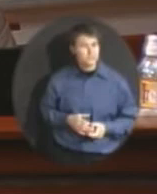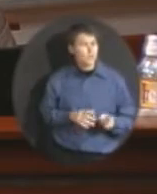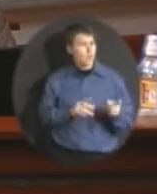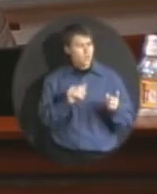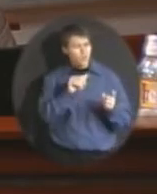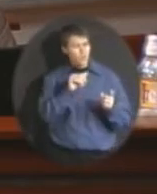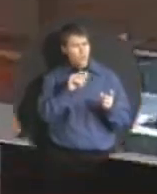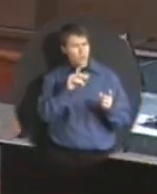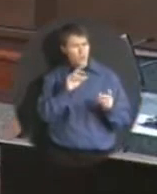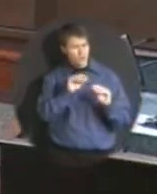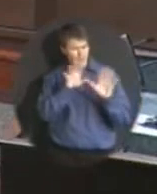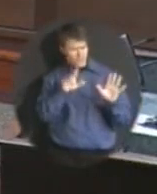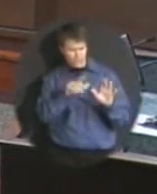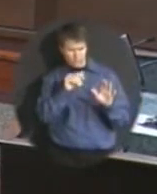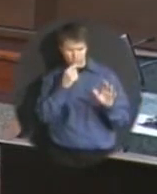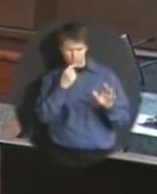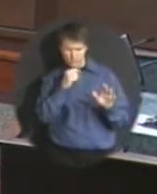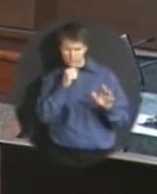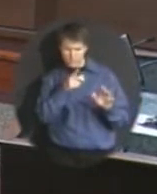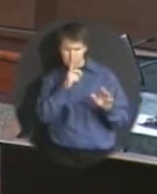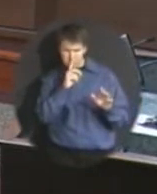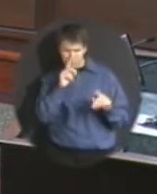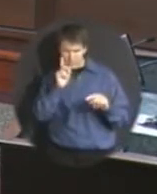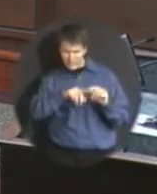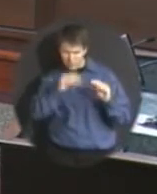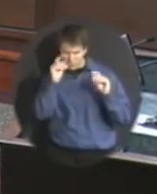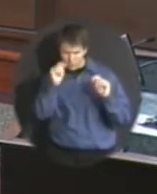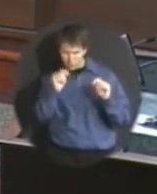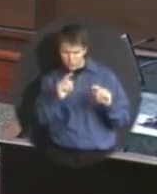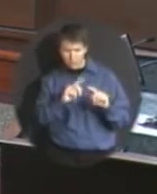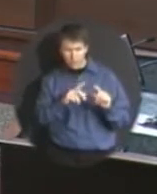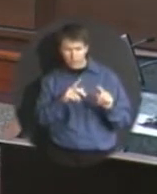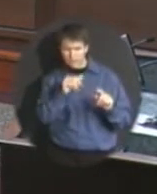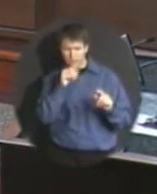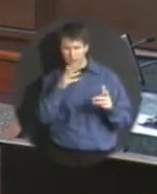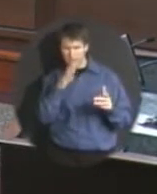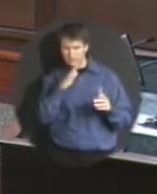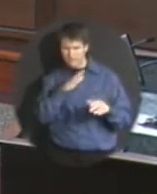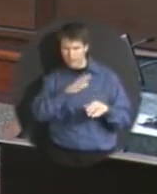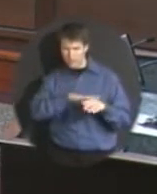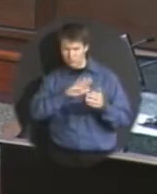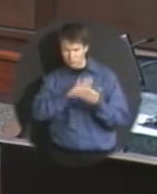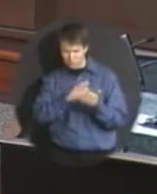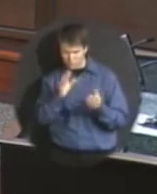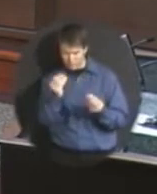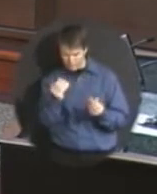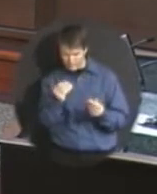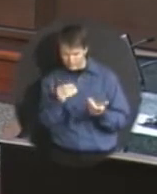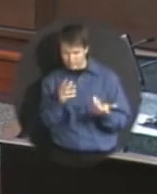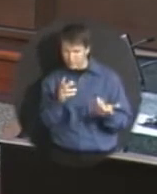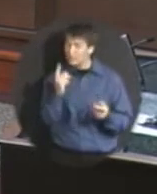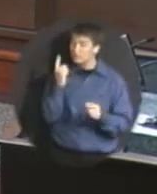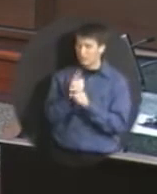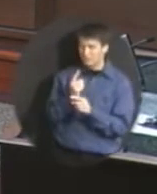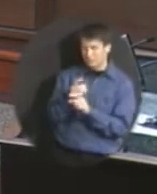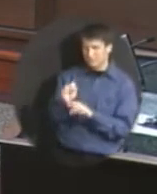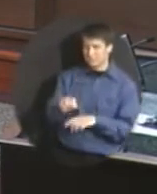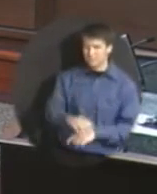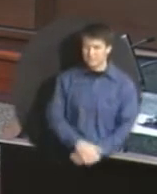they cannot tutor. That's correct. Just not on school grounds. That's correct. Okay, so, thank you.